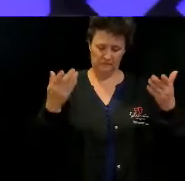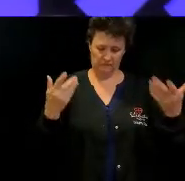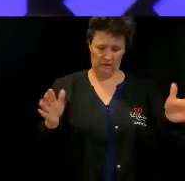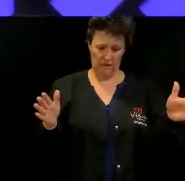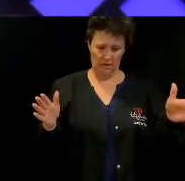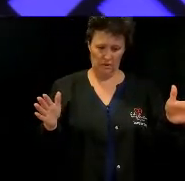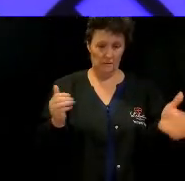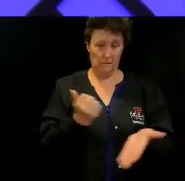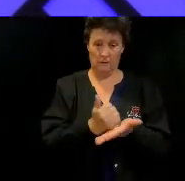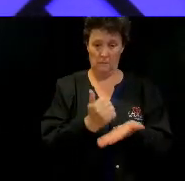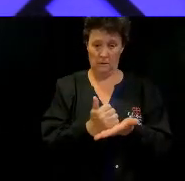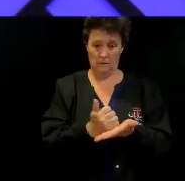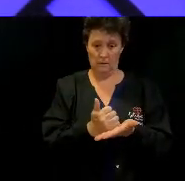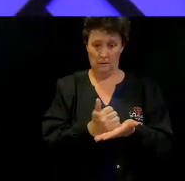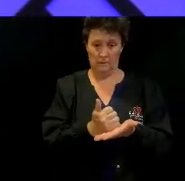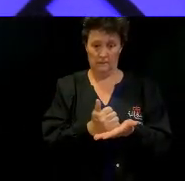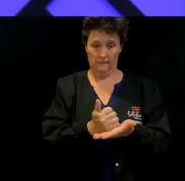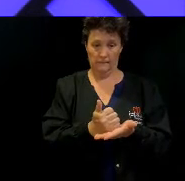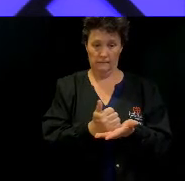Amen.